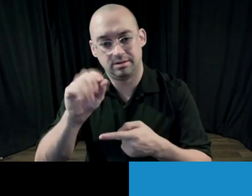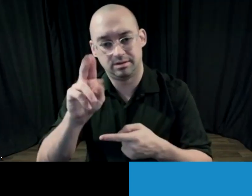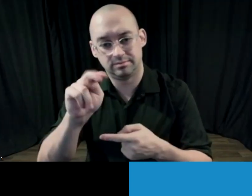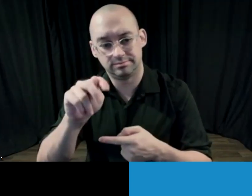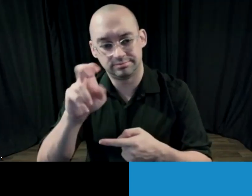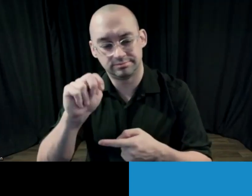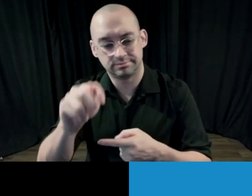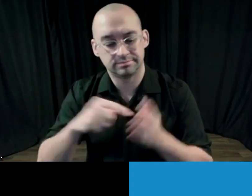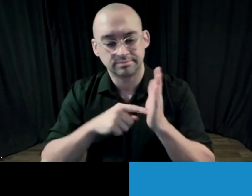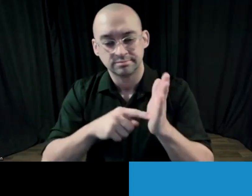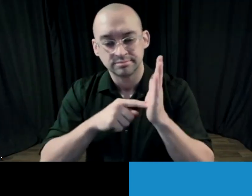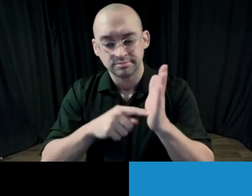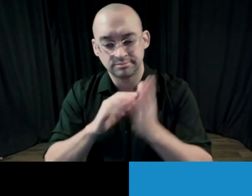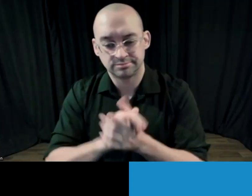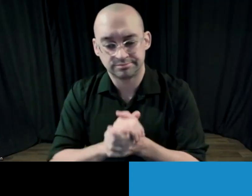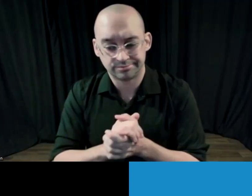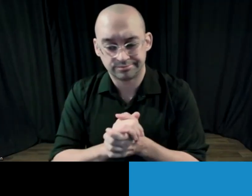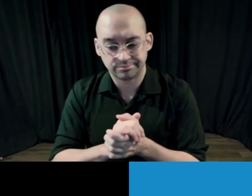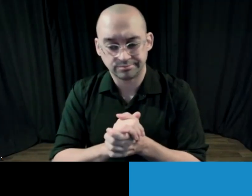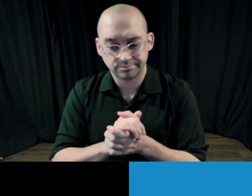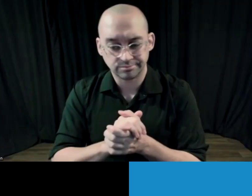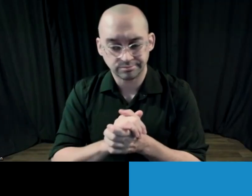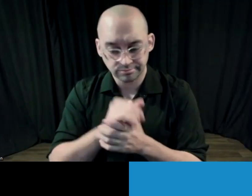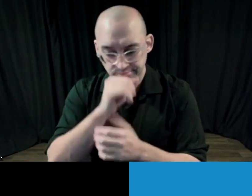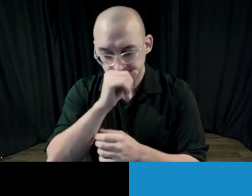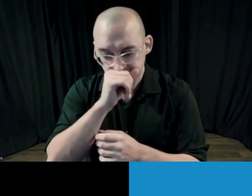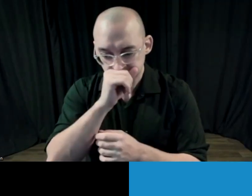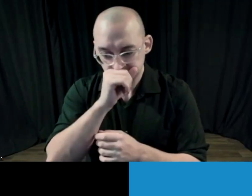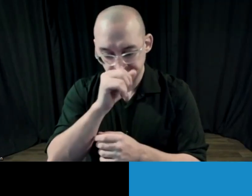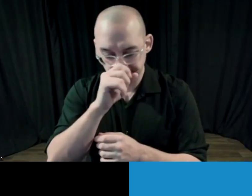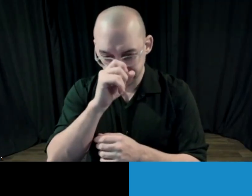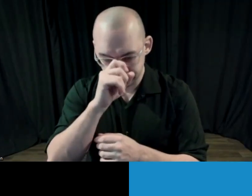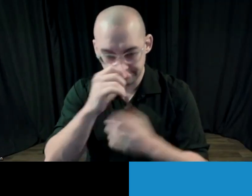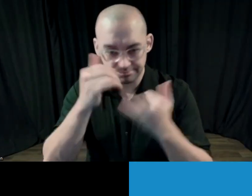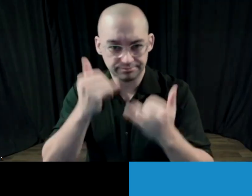outlined, and now it's just the production, right? Production of these